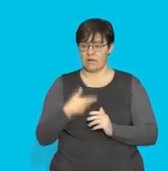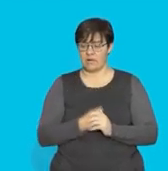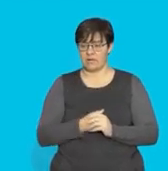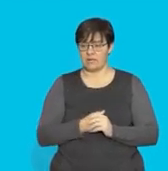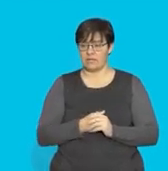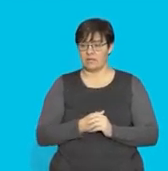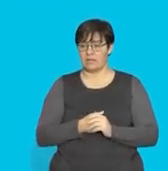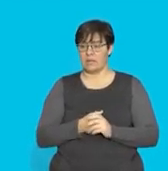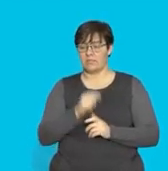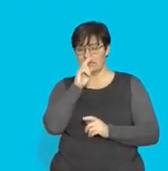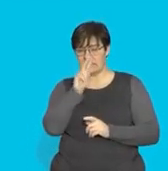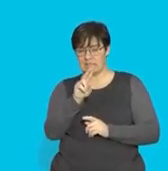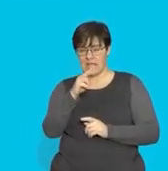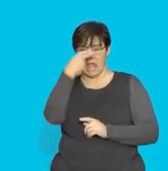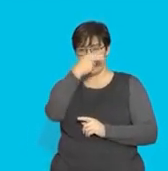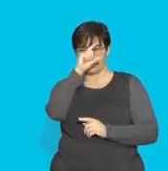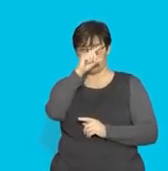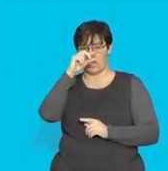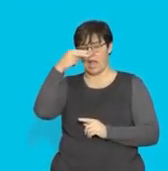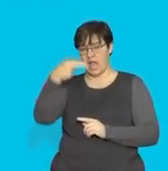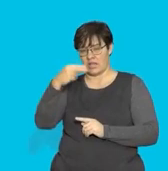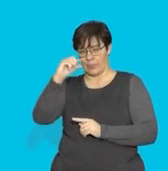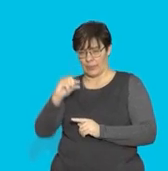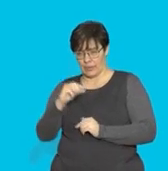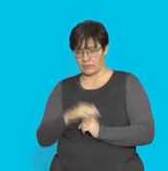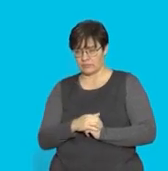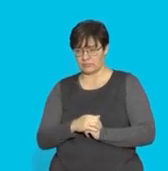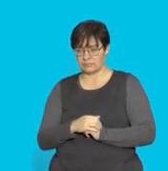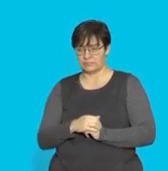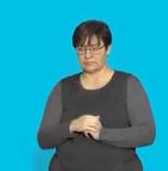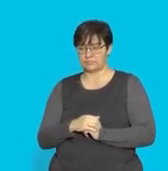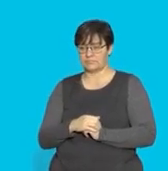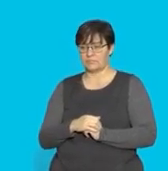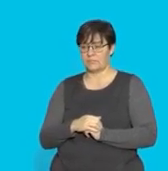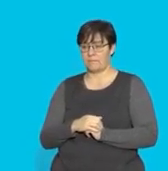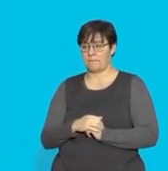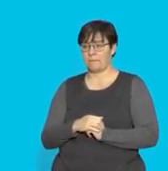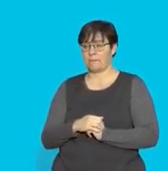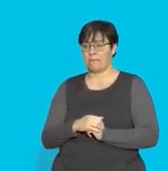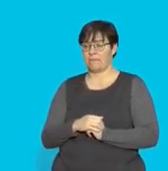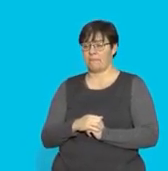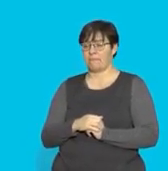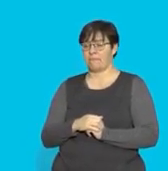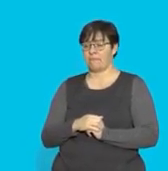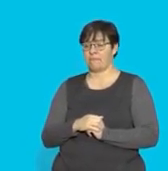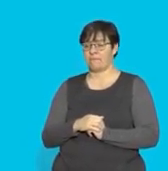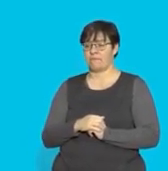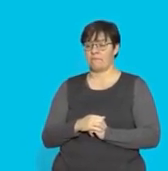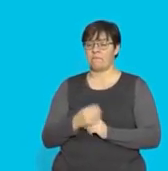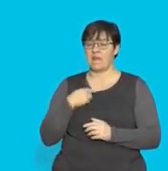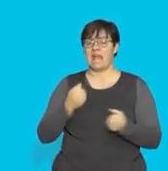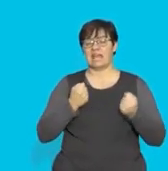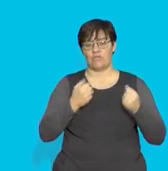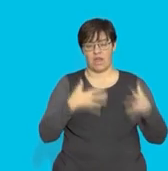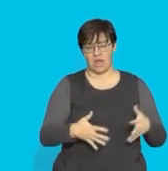a female, but if you look at her genotype, she's got the dominant allele and the recessive allele, making her what